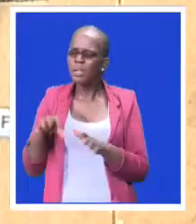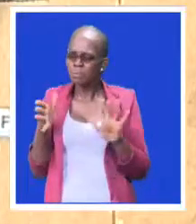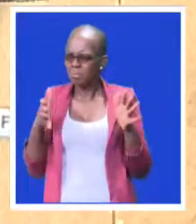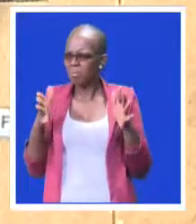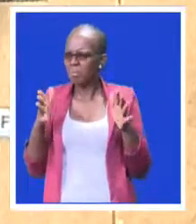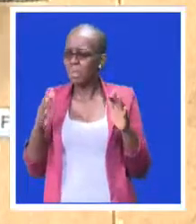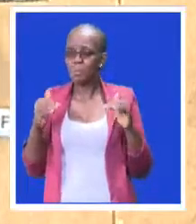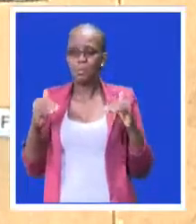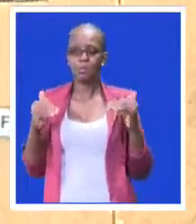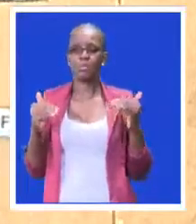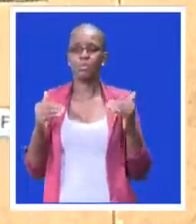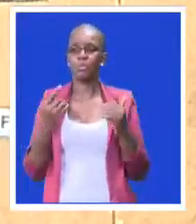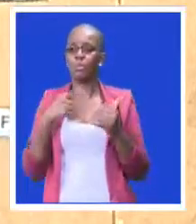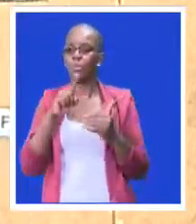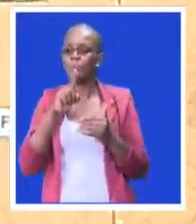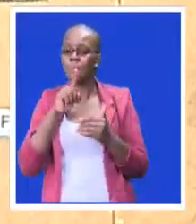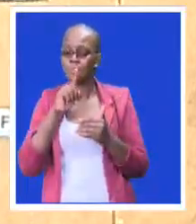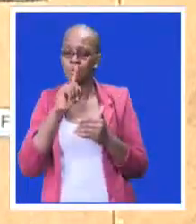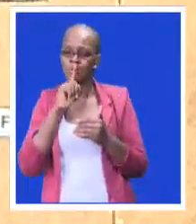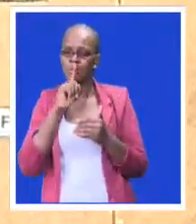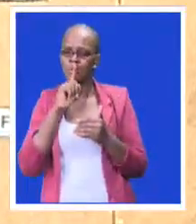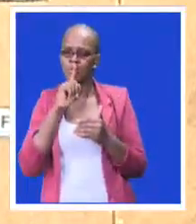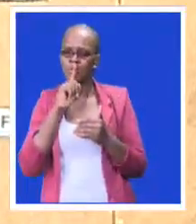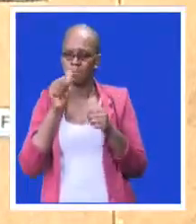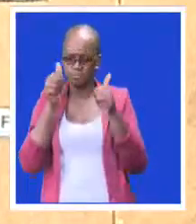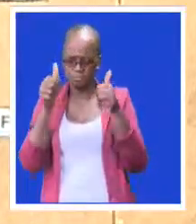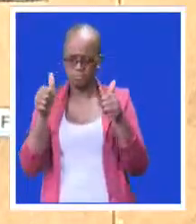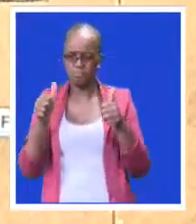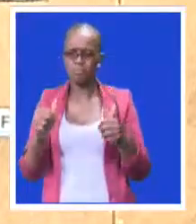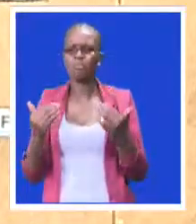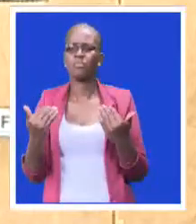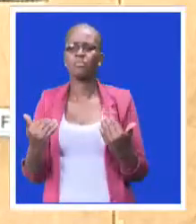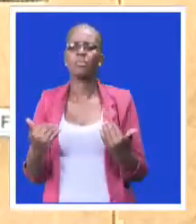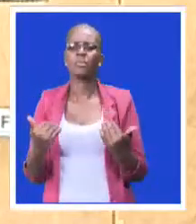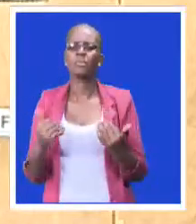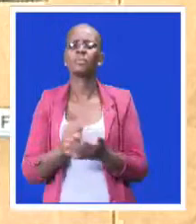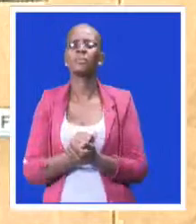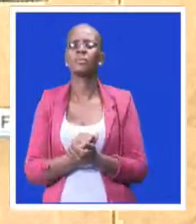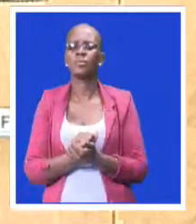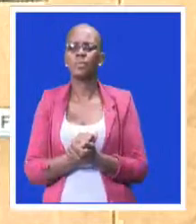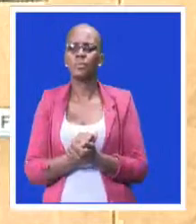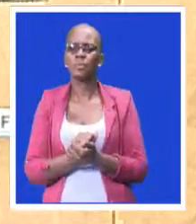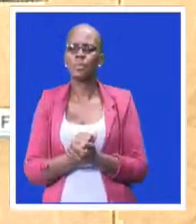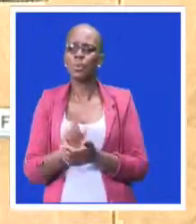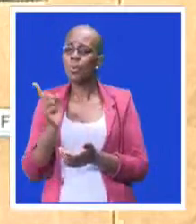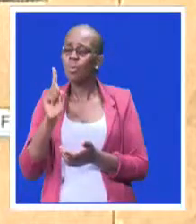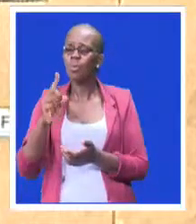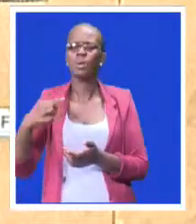picture over here. And the next picture is this. What are these?